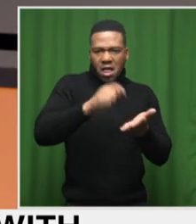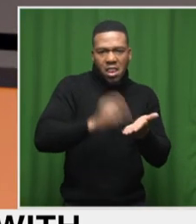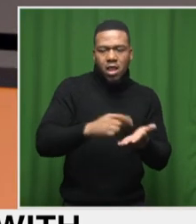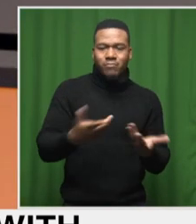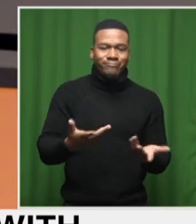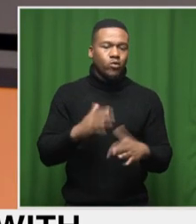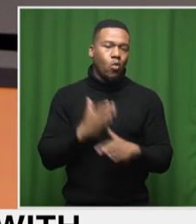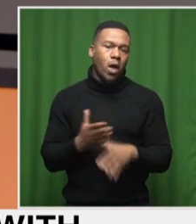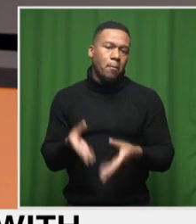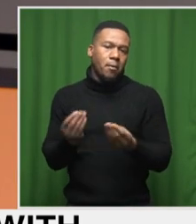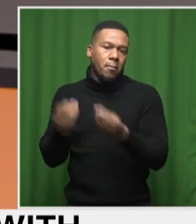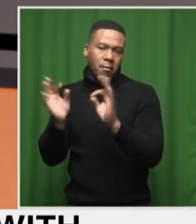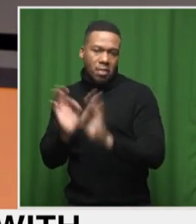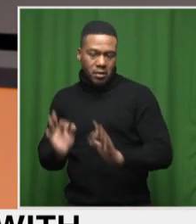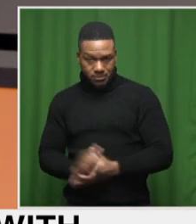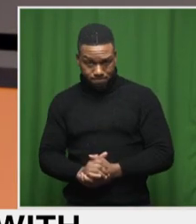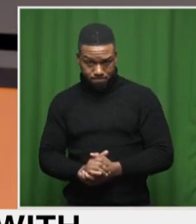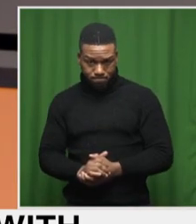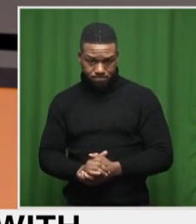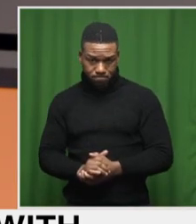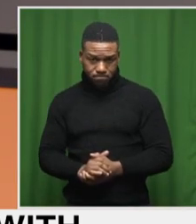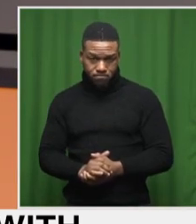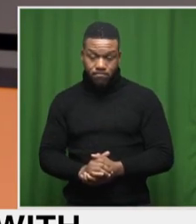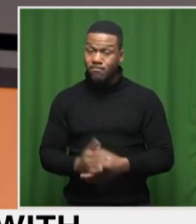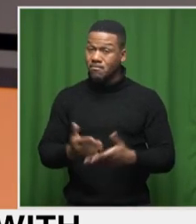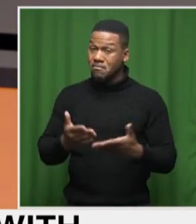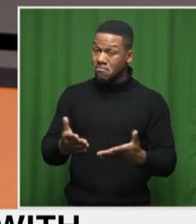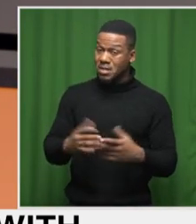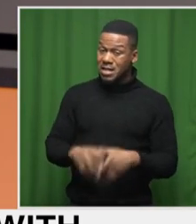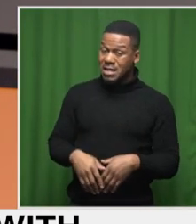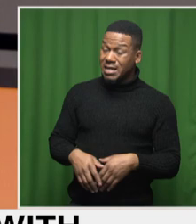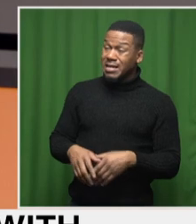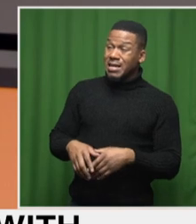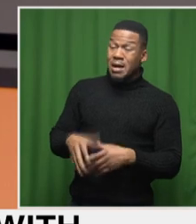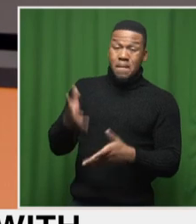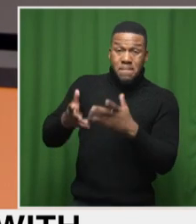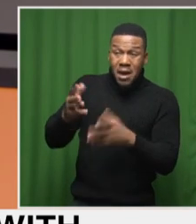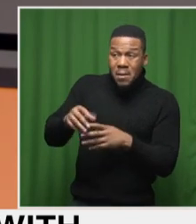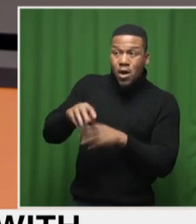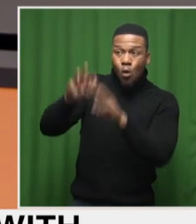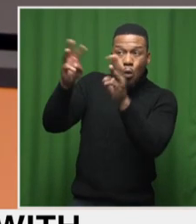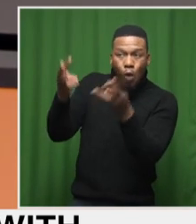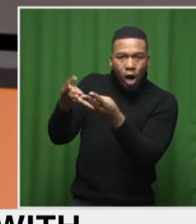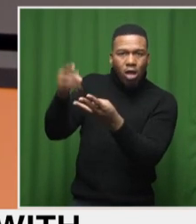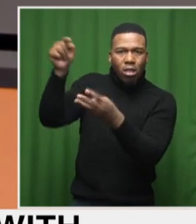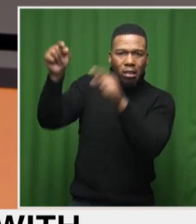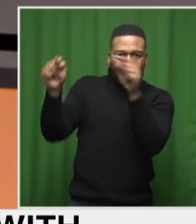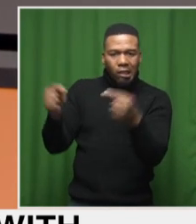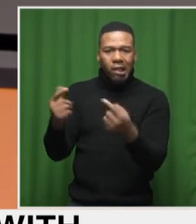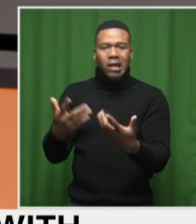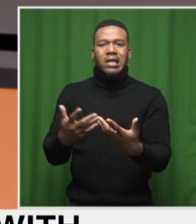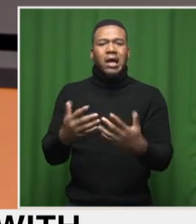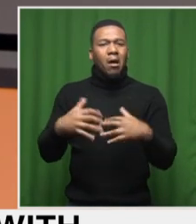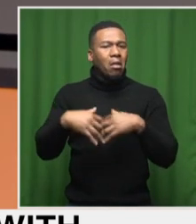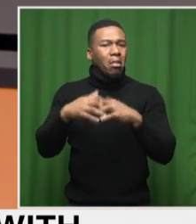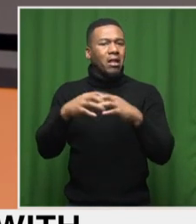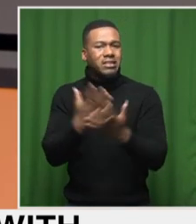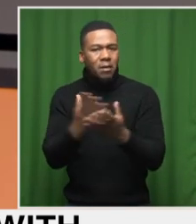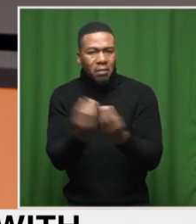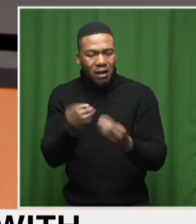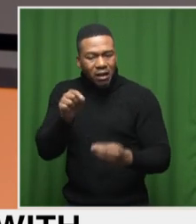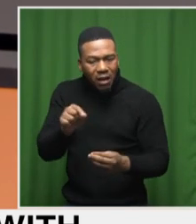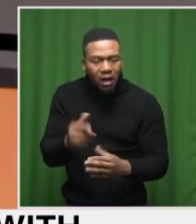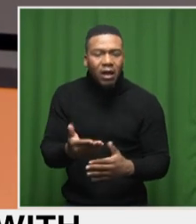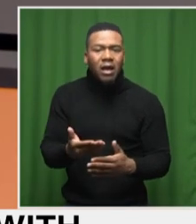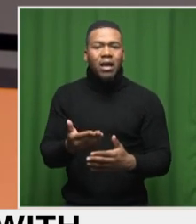an industry standard around the world something that could work? Could it possibly and potentially be the panacea to